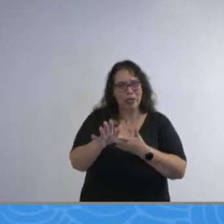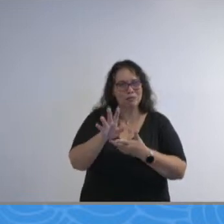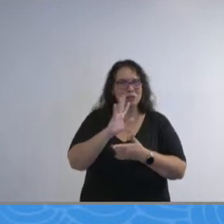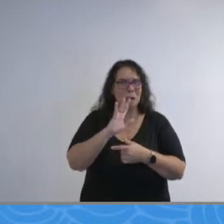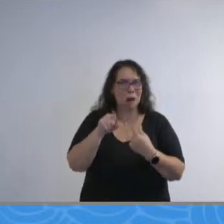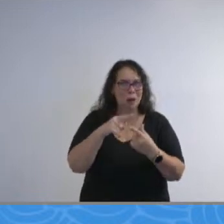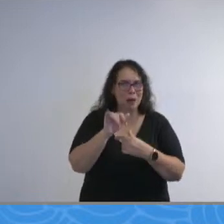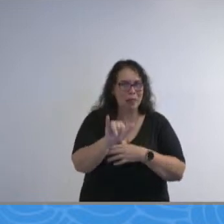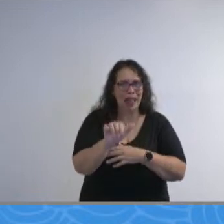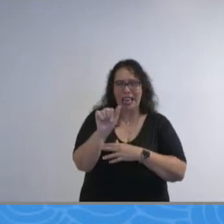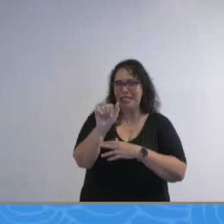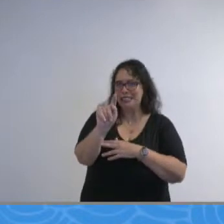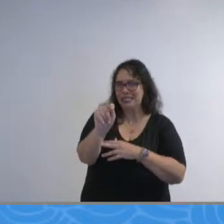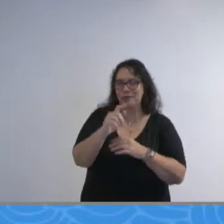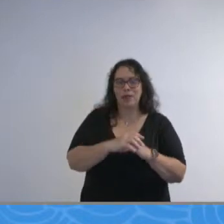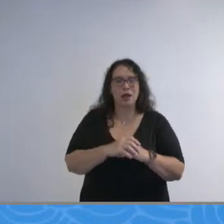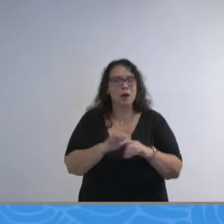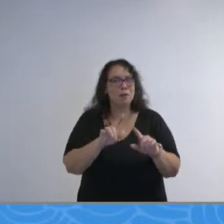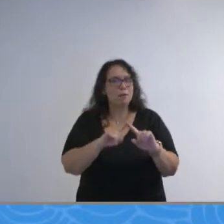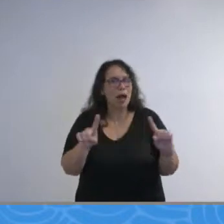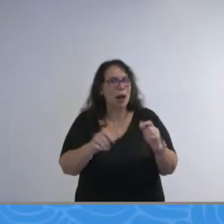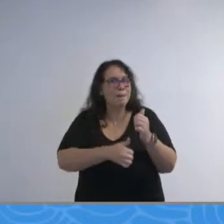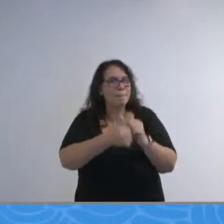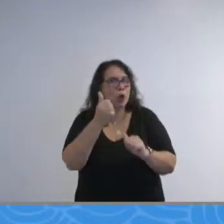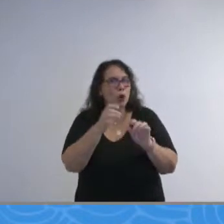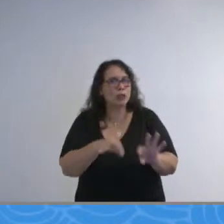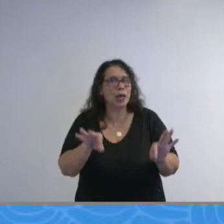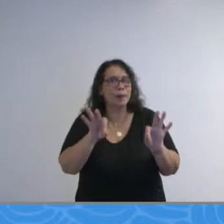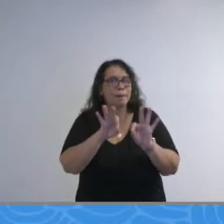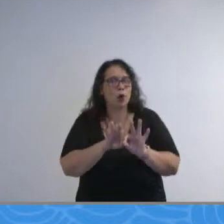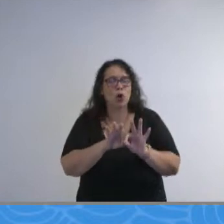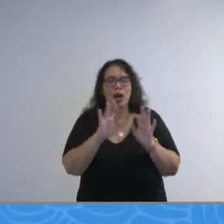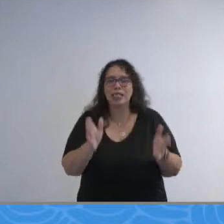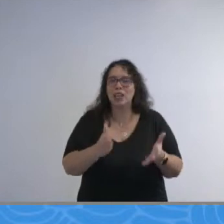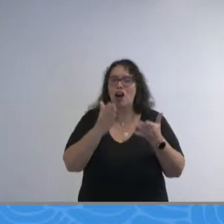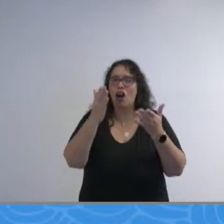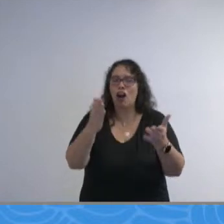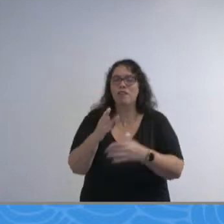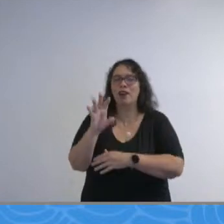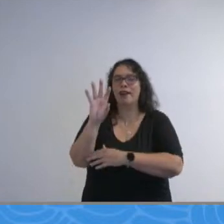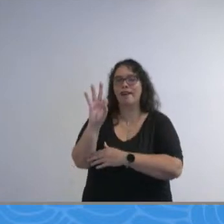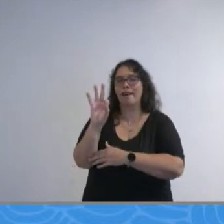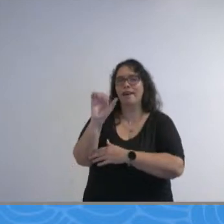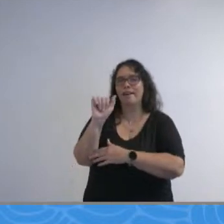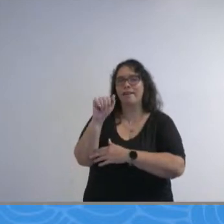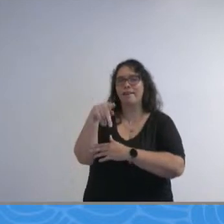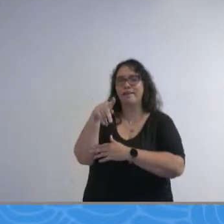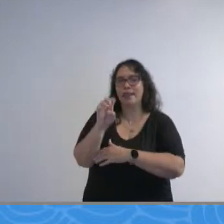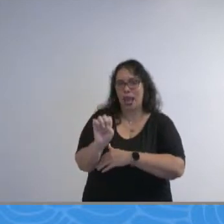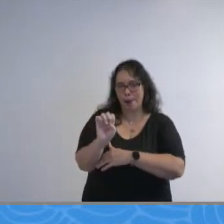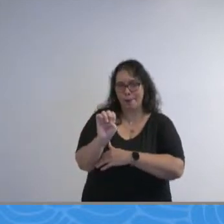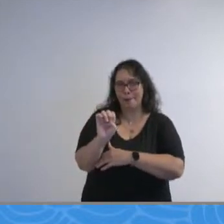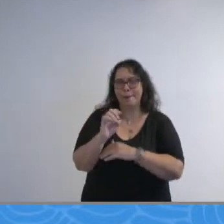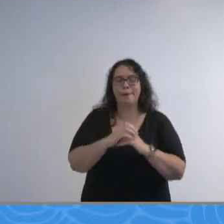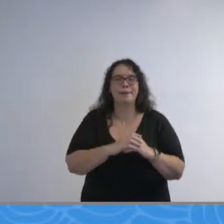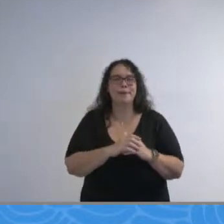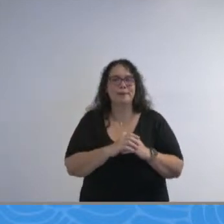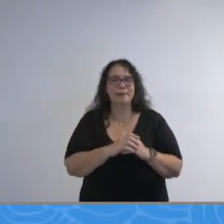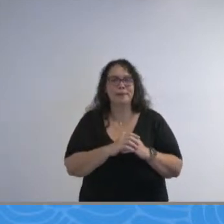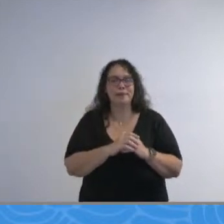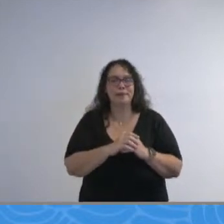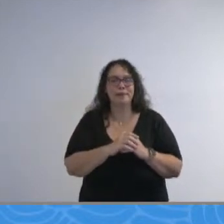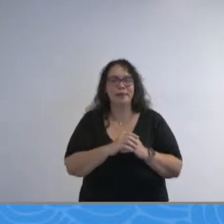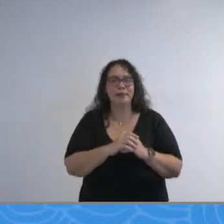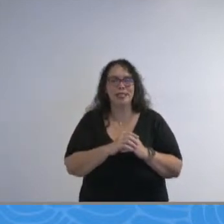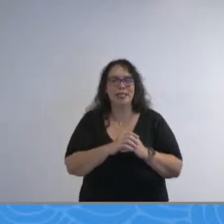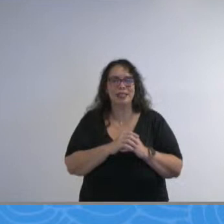But the most important thing, again, is the offer of FAPE. Again, this ability for